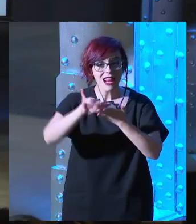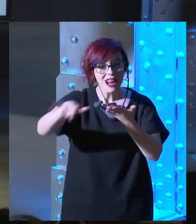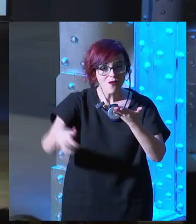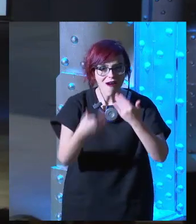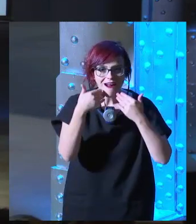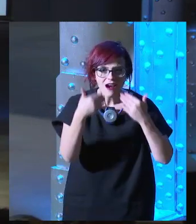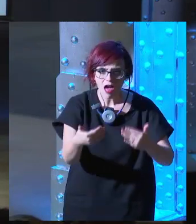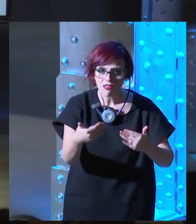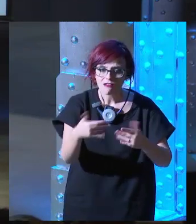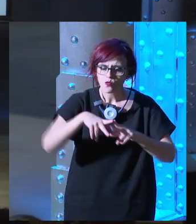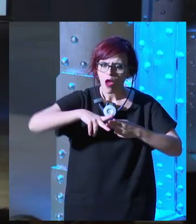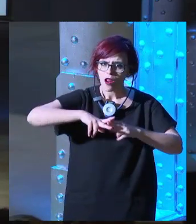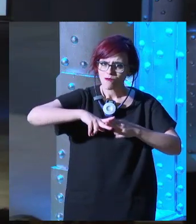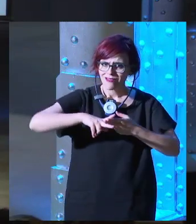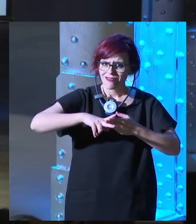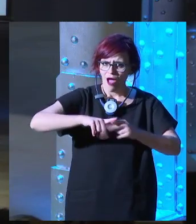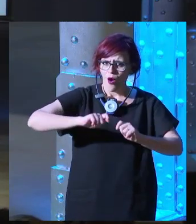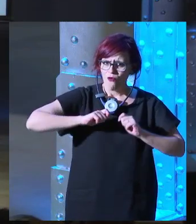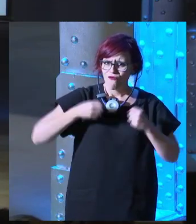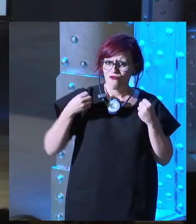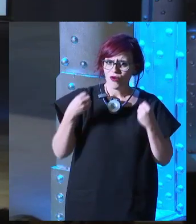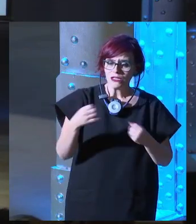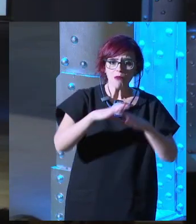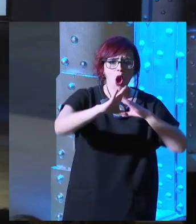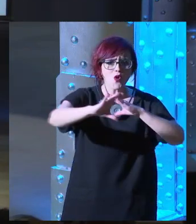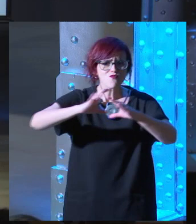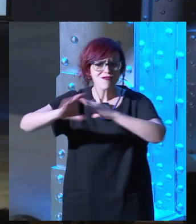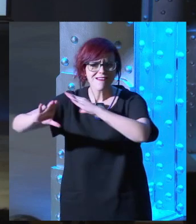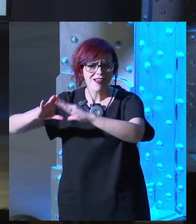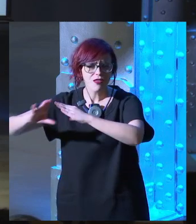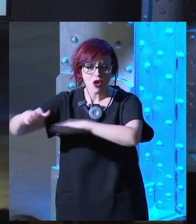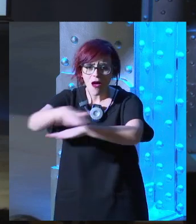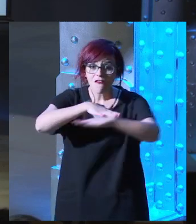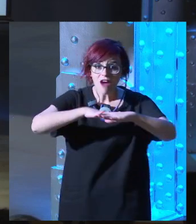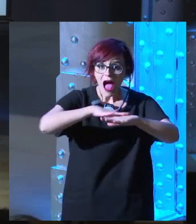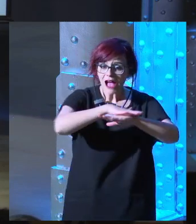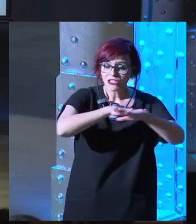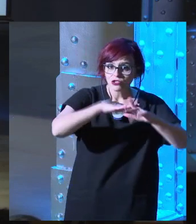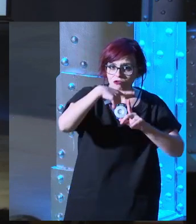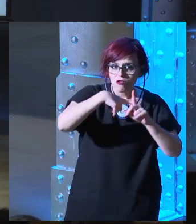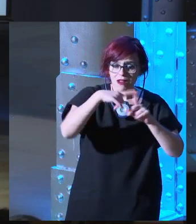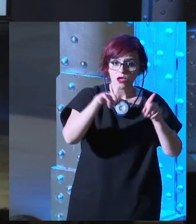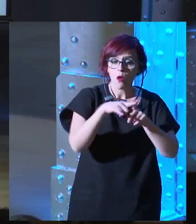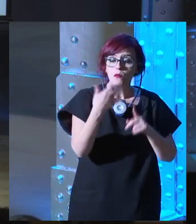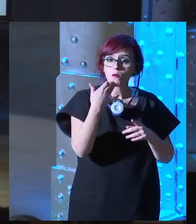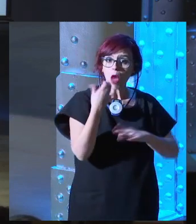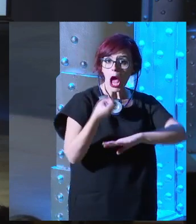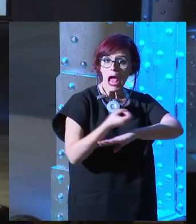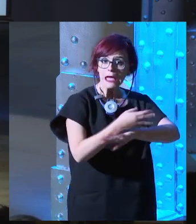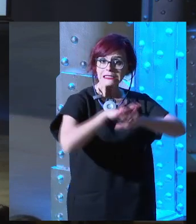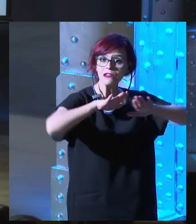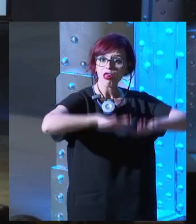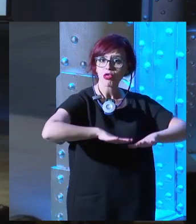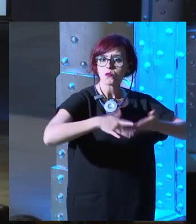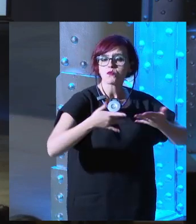communicate on every level, from the most basic, can you tell me the way to the station, to the most profound,